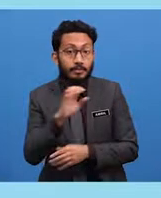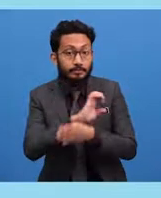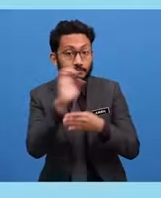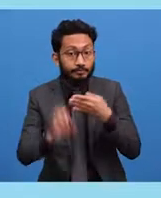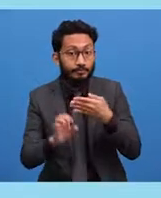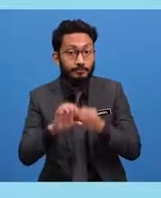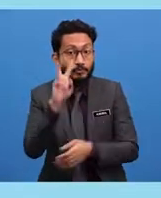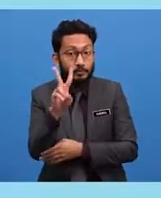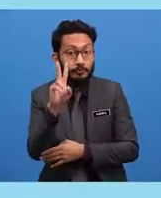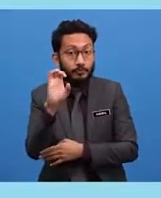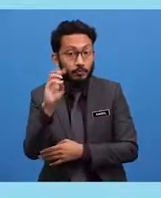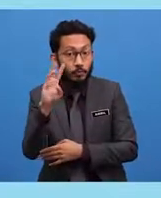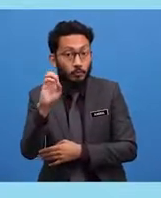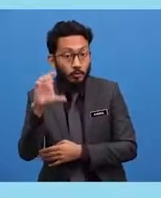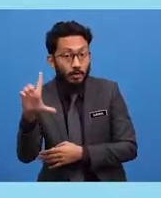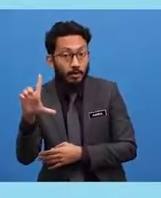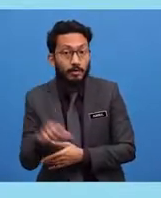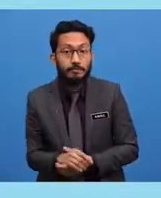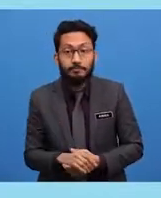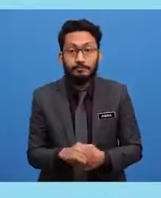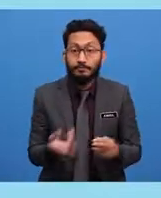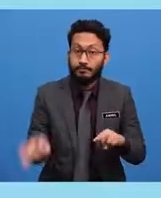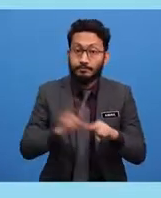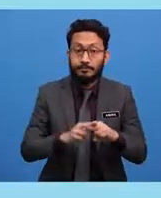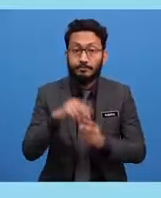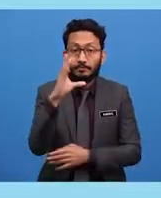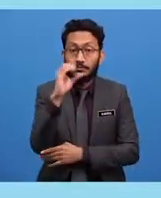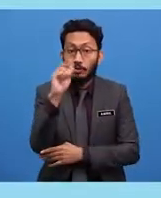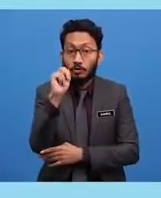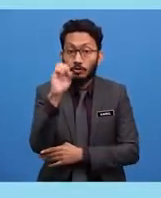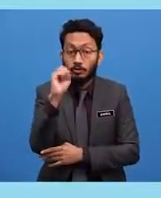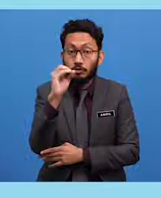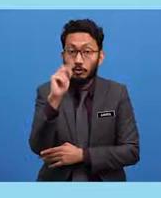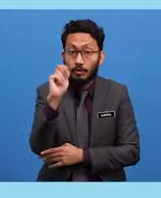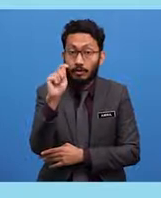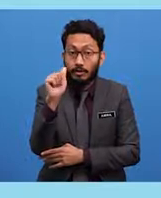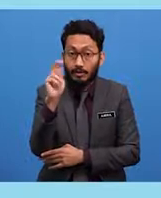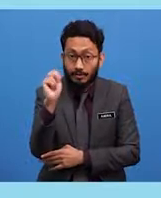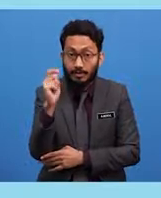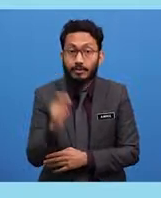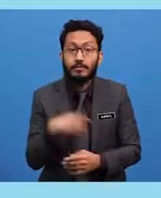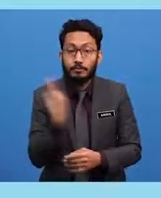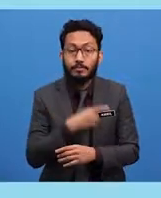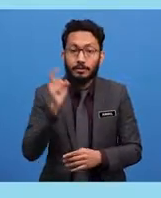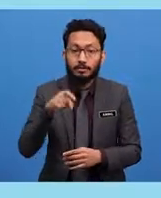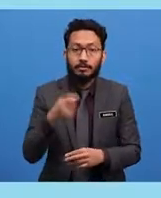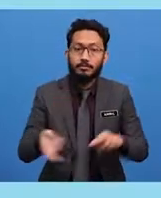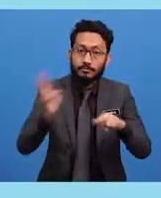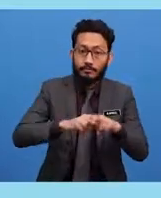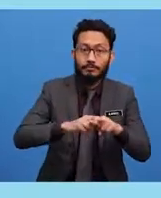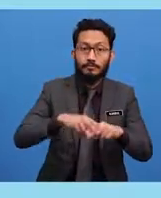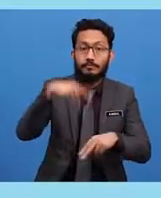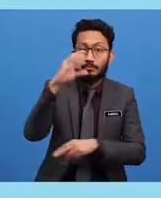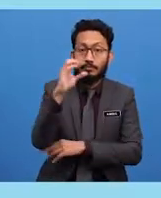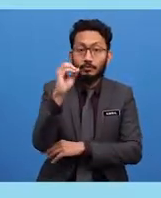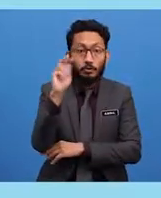ends in vowel plus consonant, we need to double the consonant, which in this case, we need